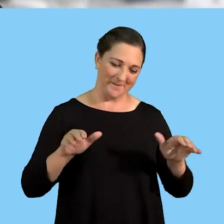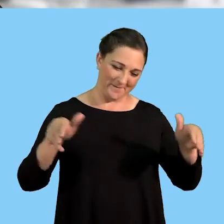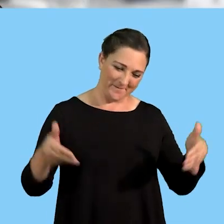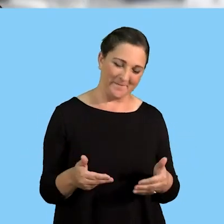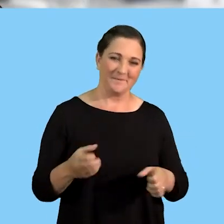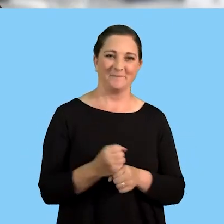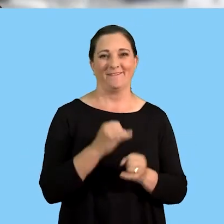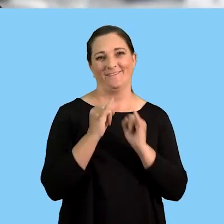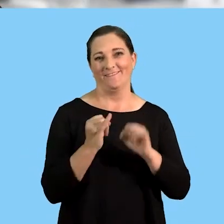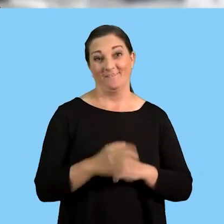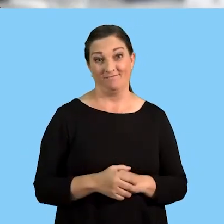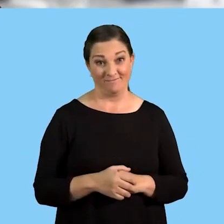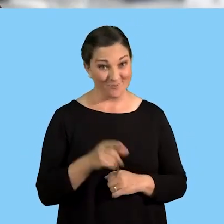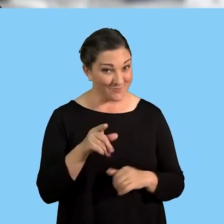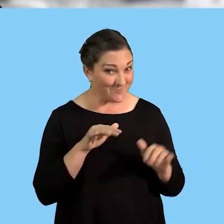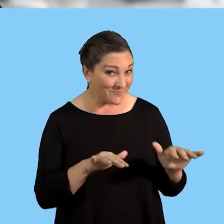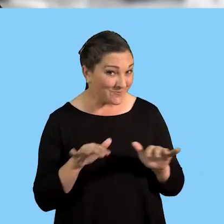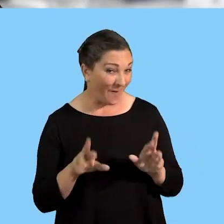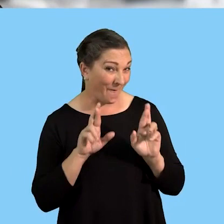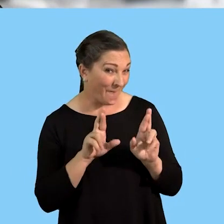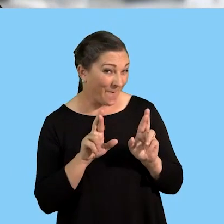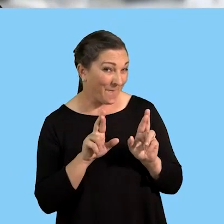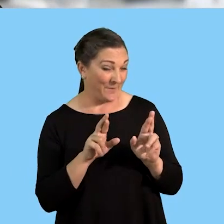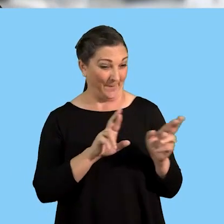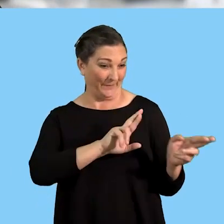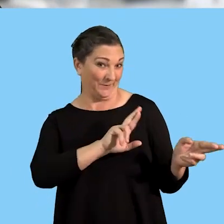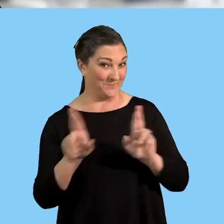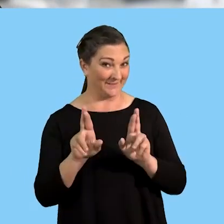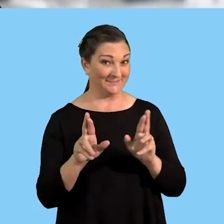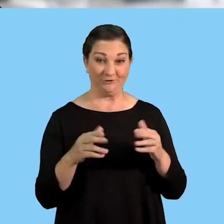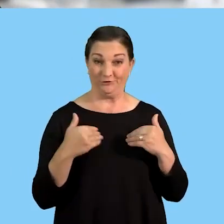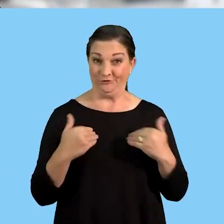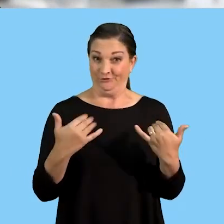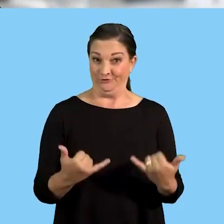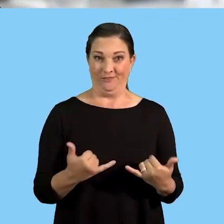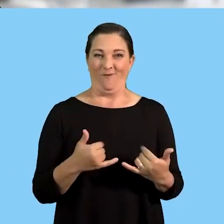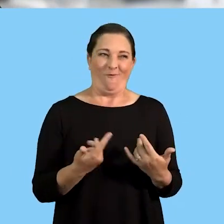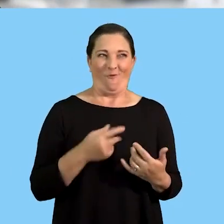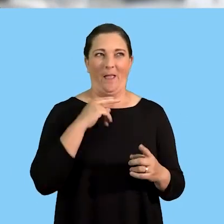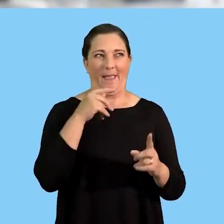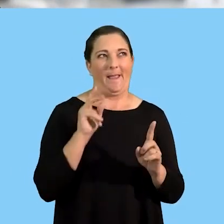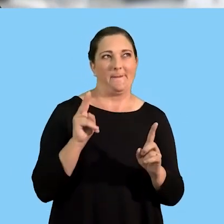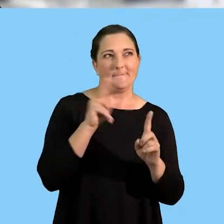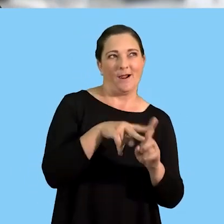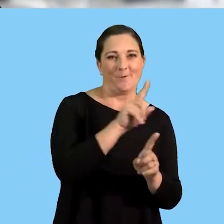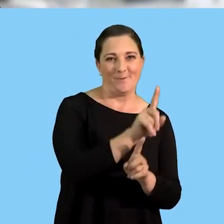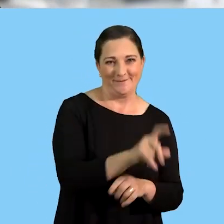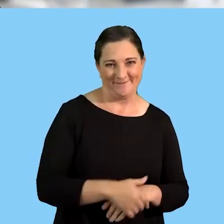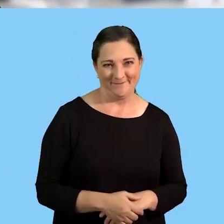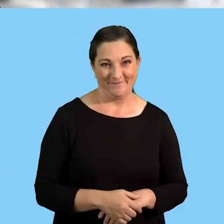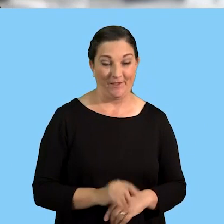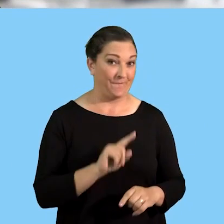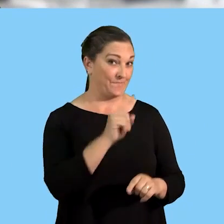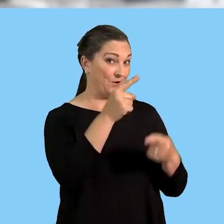Welcome back, grade 11s. I hope you are relaxed and ready now to start with our application questions. Let's look